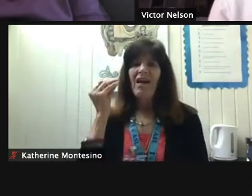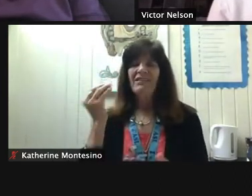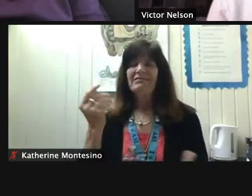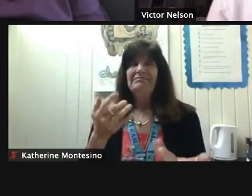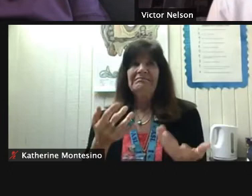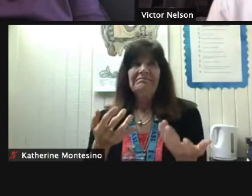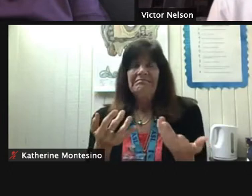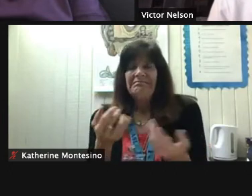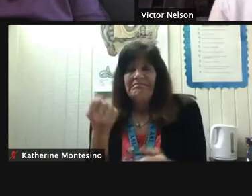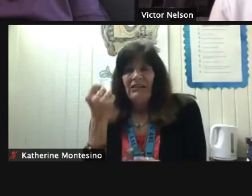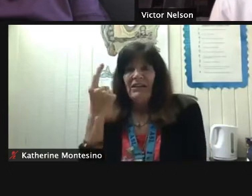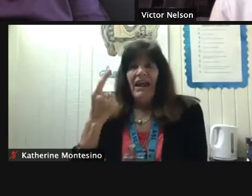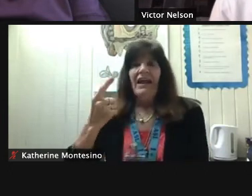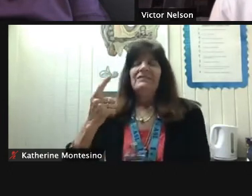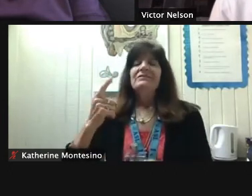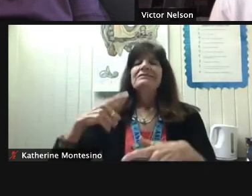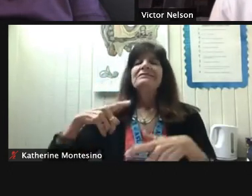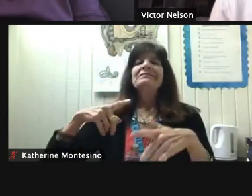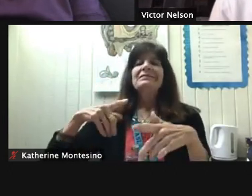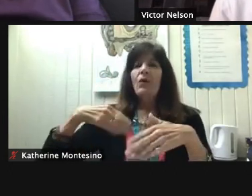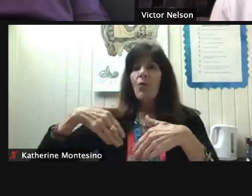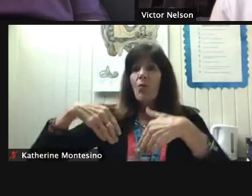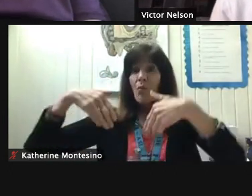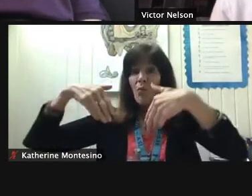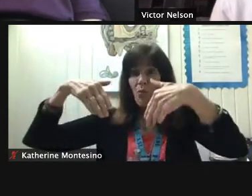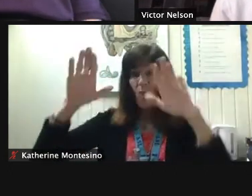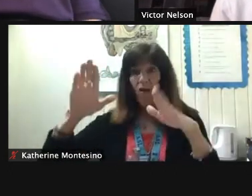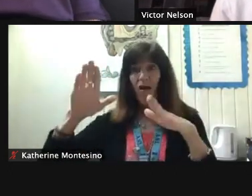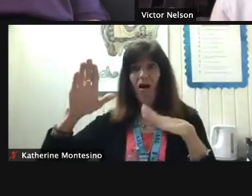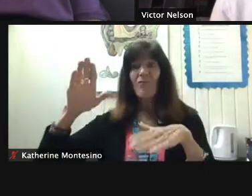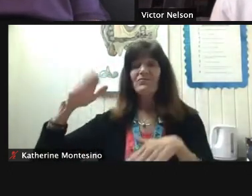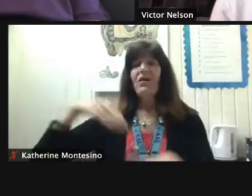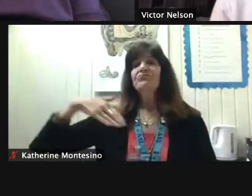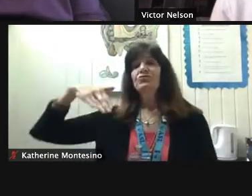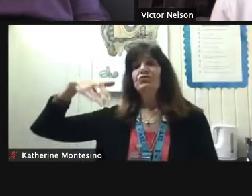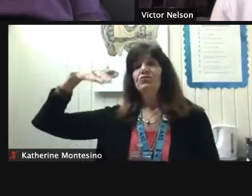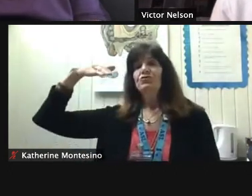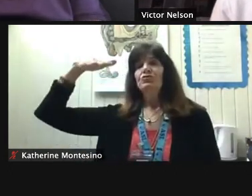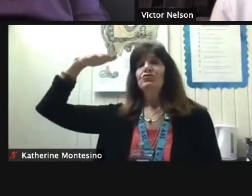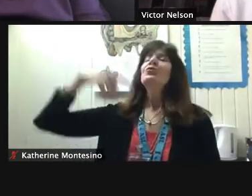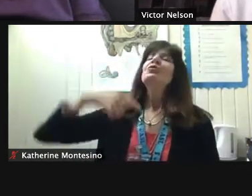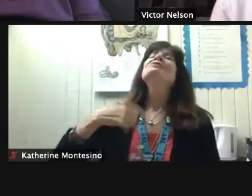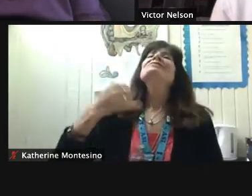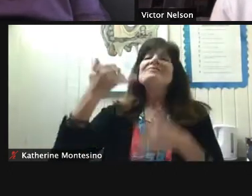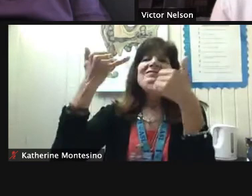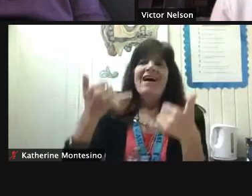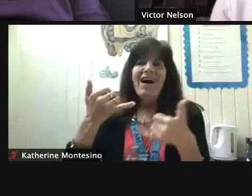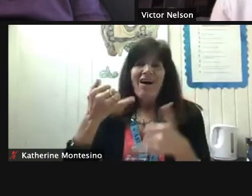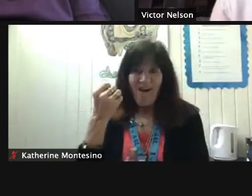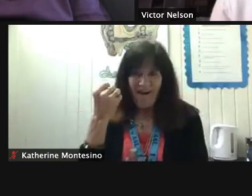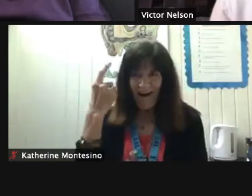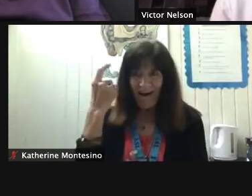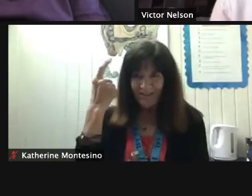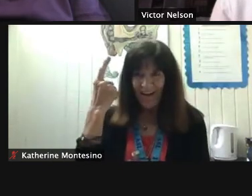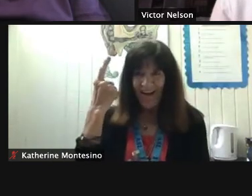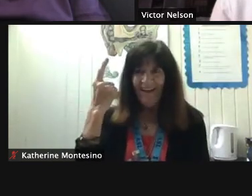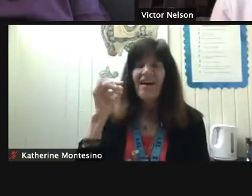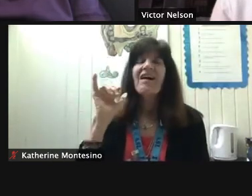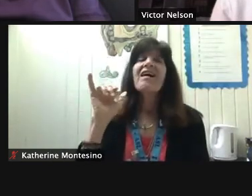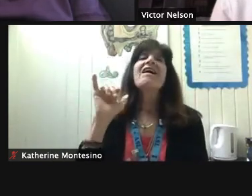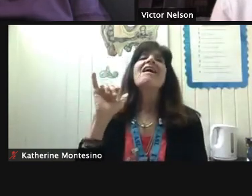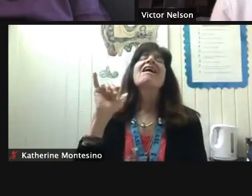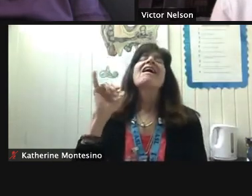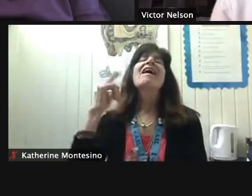I was, I was stupid. And I couldn't understand why. Um, until, um, I had grown up and